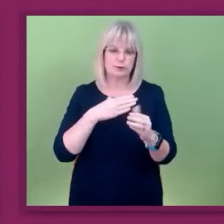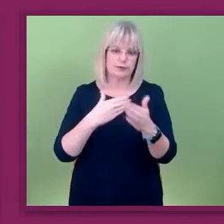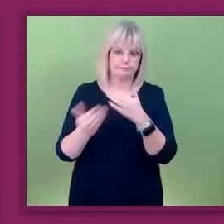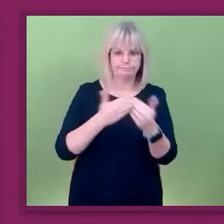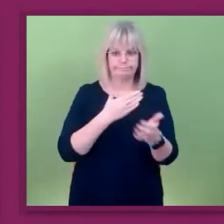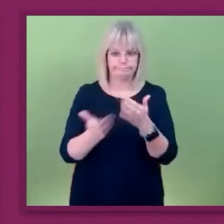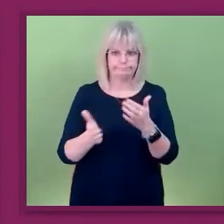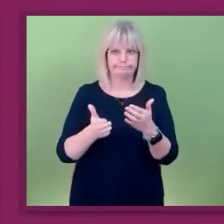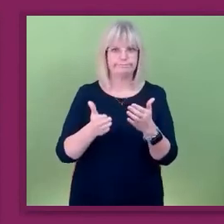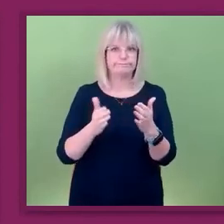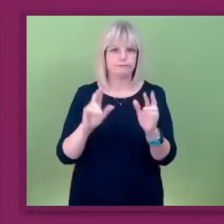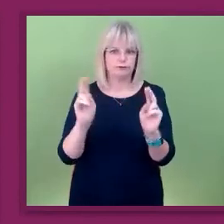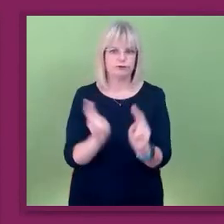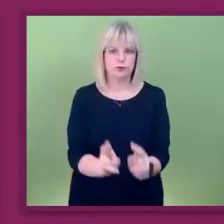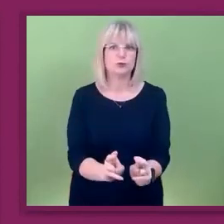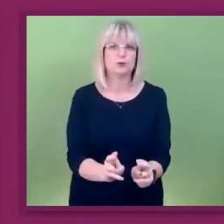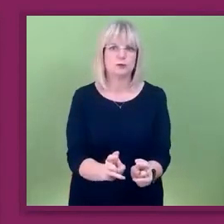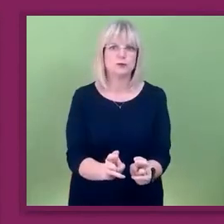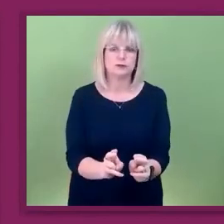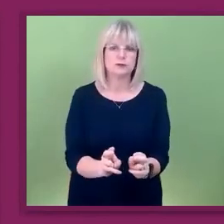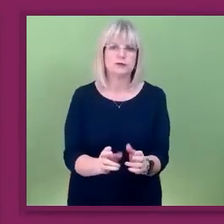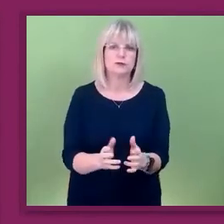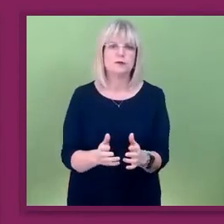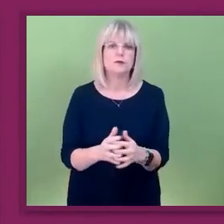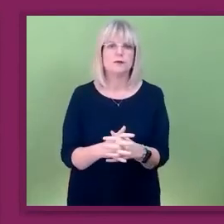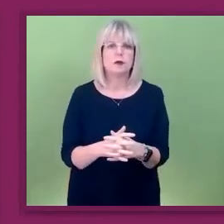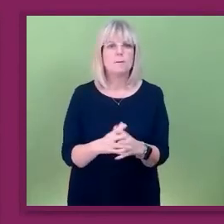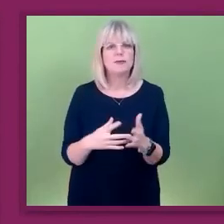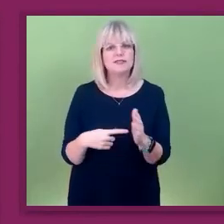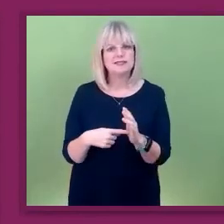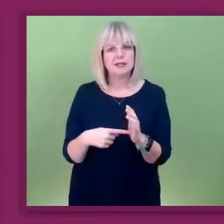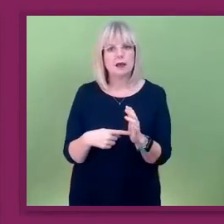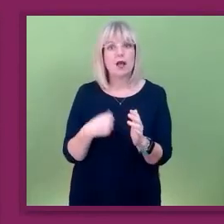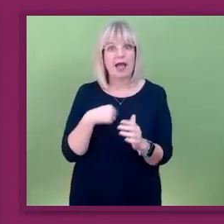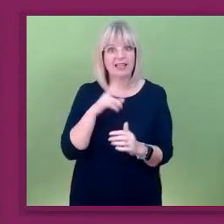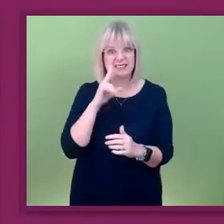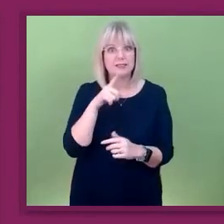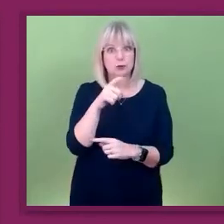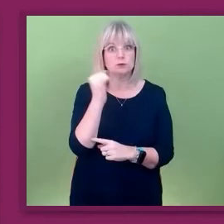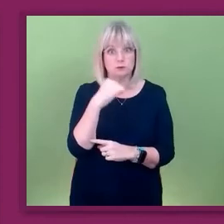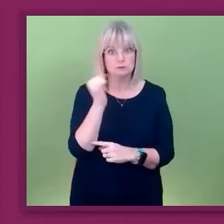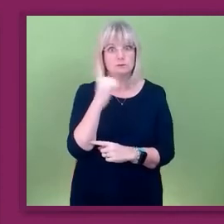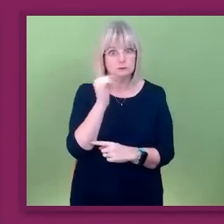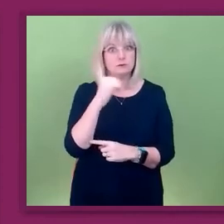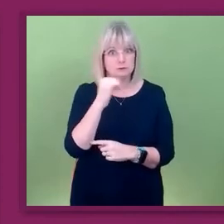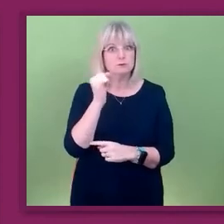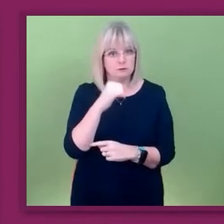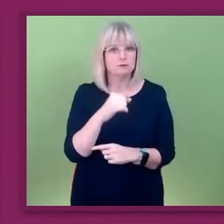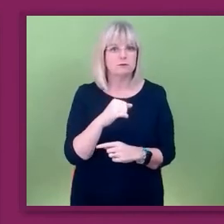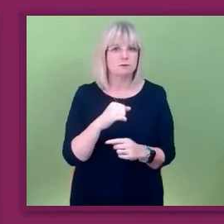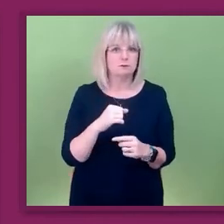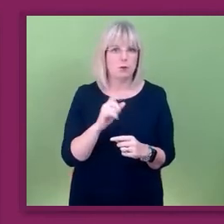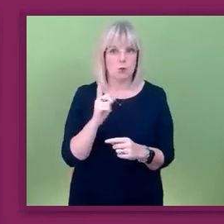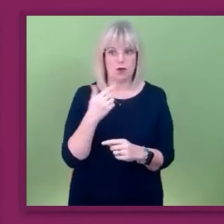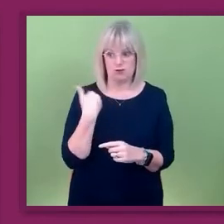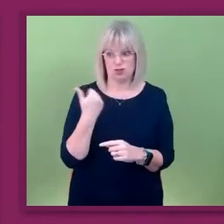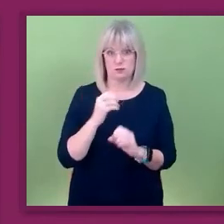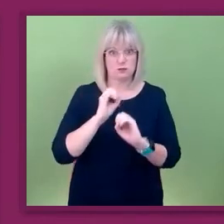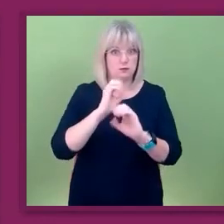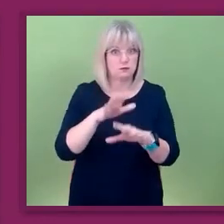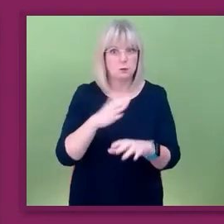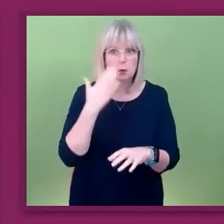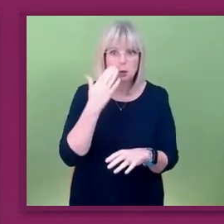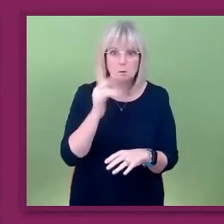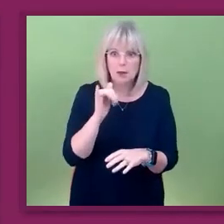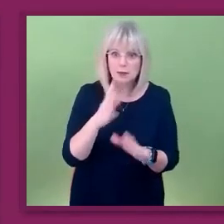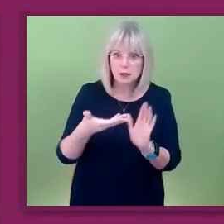And but I think, I'm not sure if Tanika, I can see you nodding your head about what I've just mentioned, and I don't know whether you want